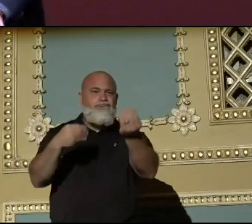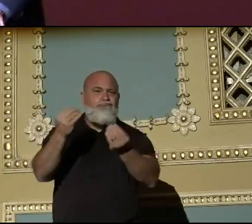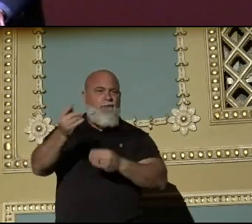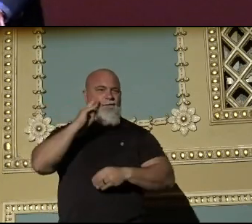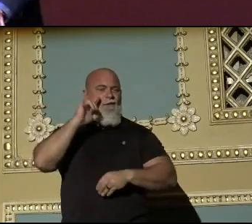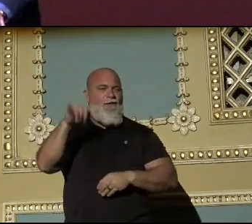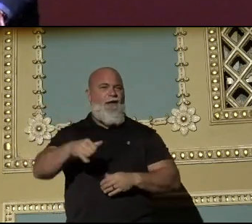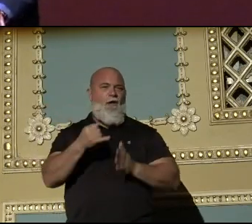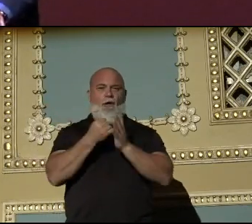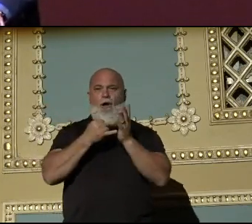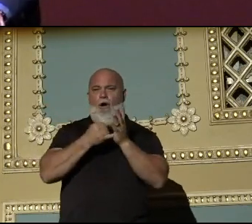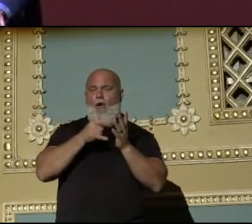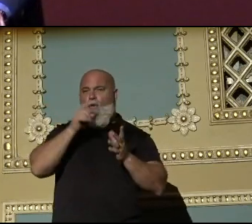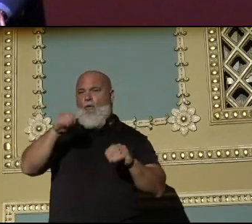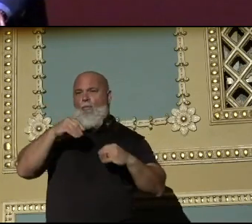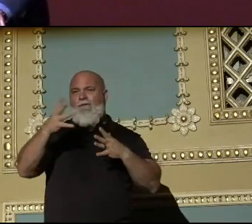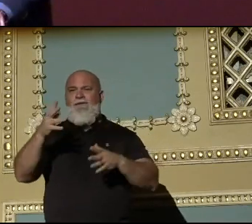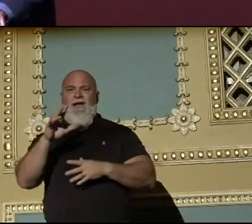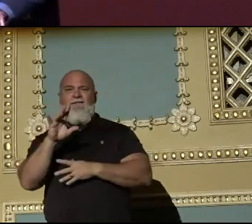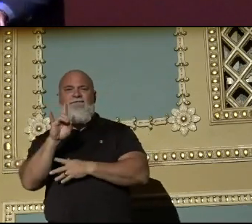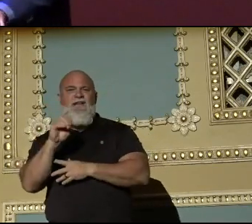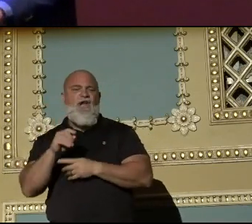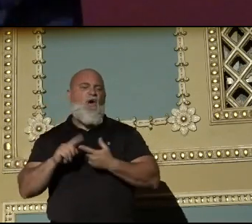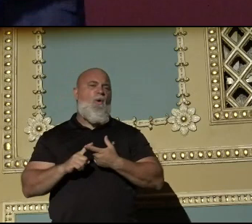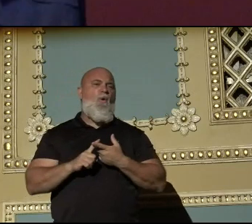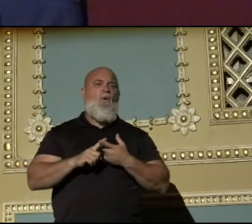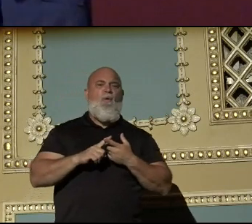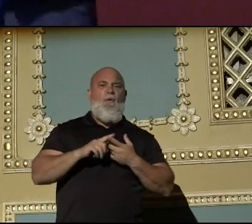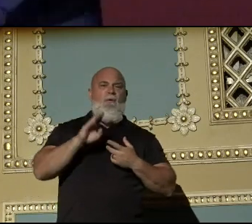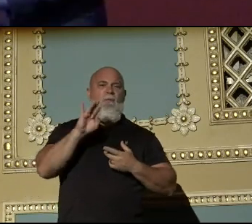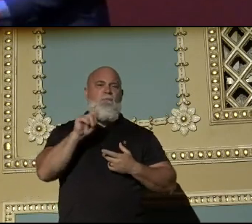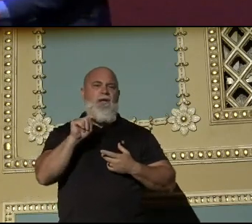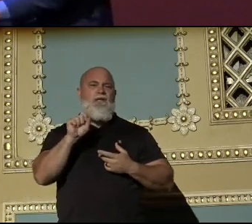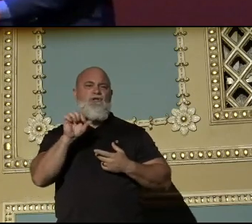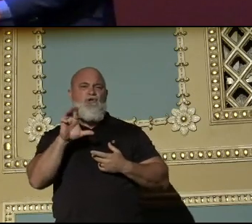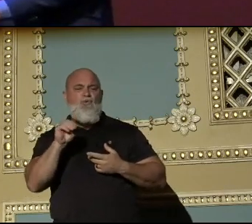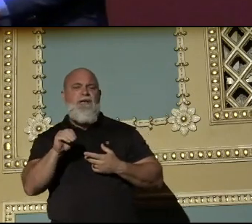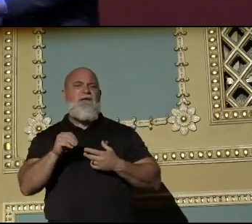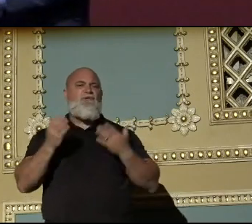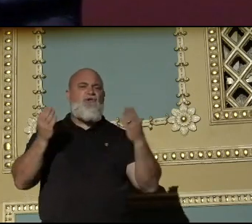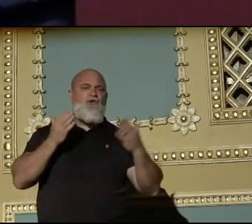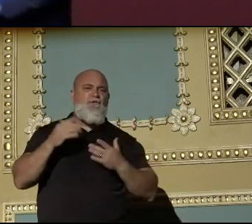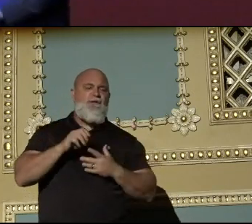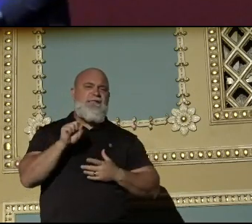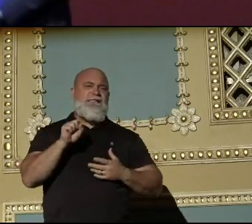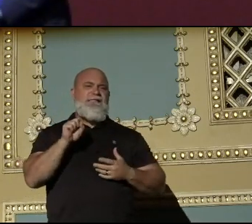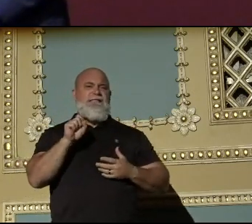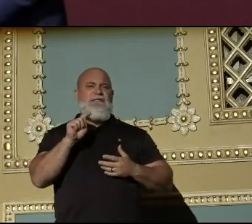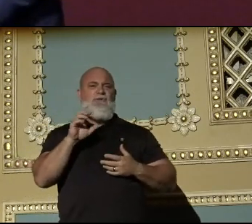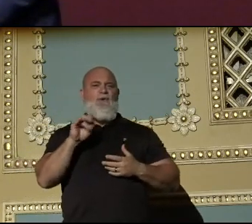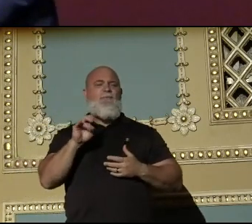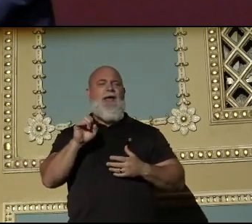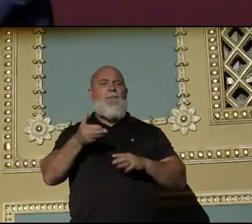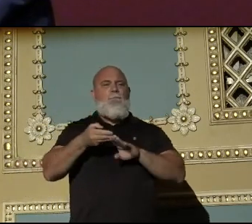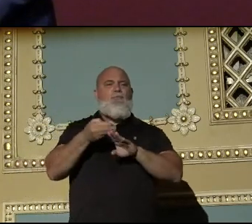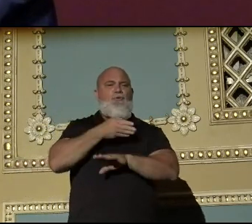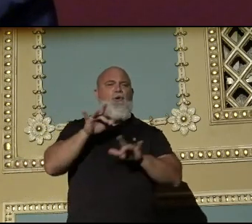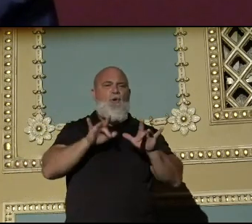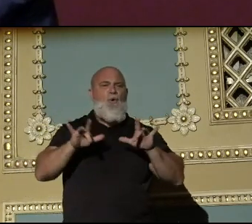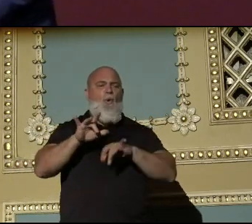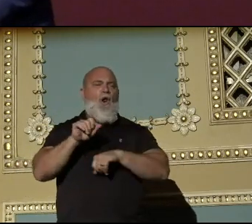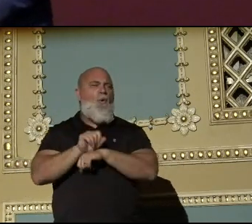tonight, artists who provided videos and bitstream services, Stringline for all our pre-recorded